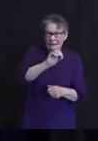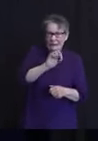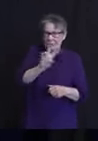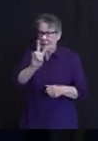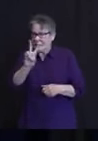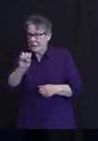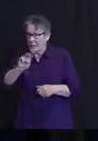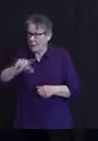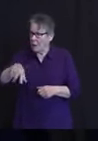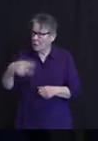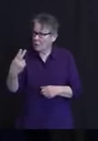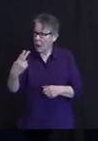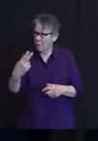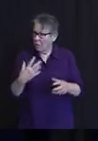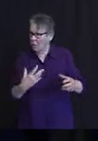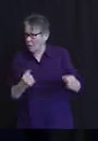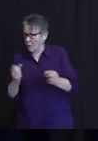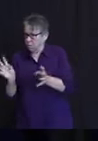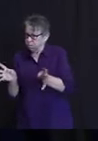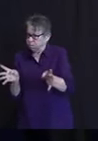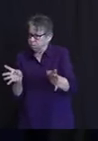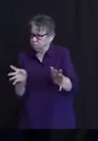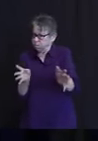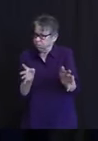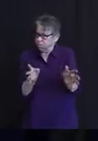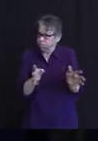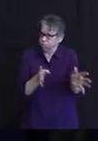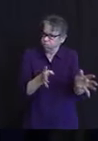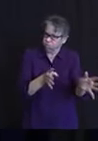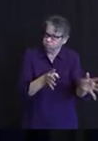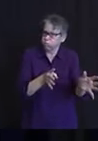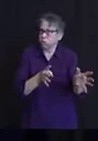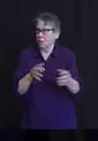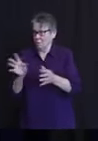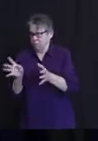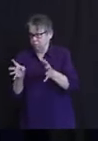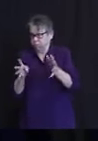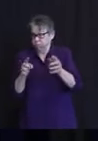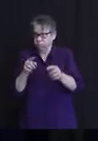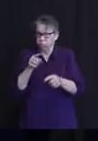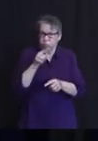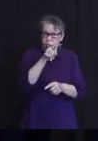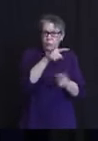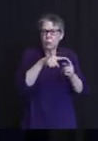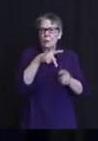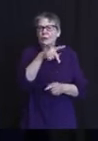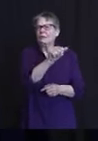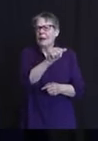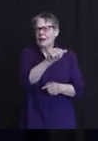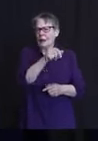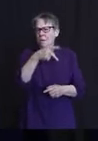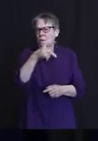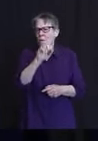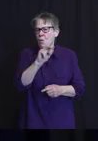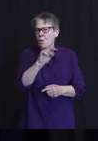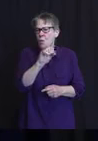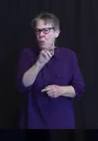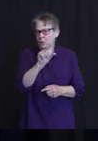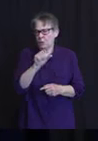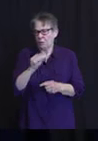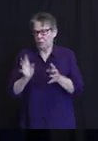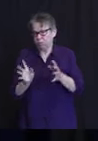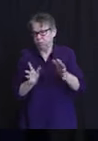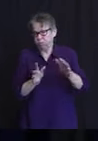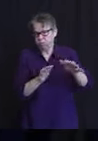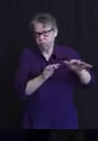already had a lot of flooding in Hunterdon, Burlington County. We have a partial building collapse in North Hanover, Patterson, partial